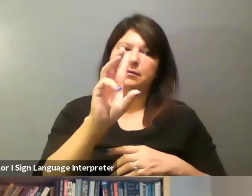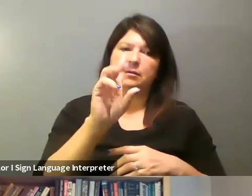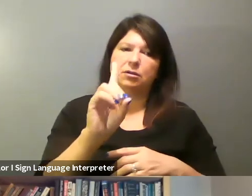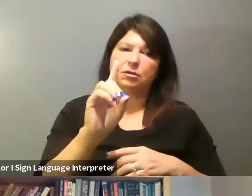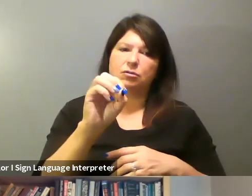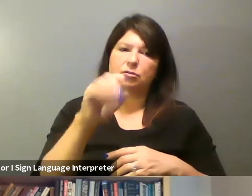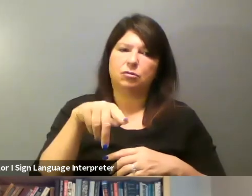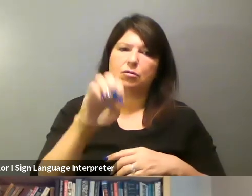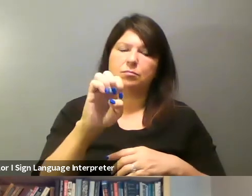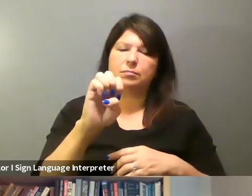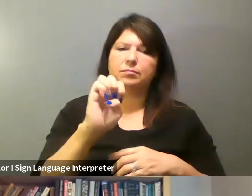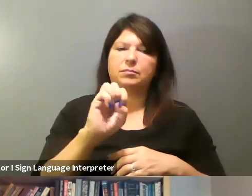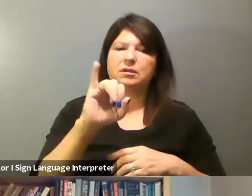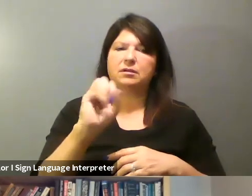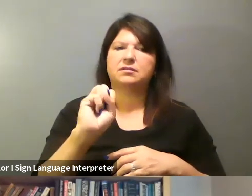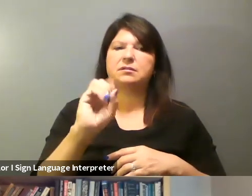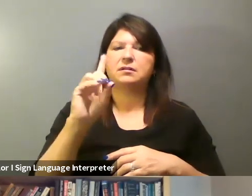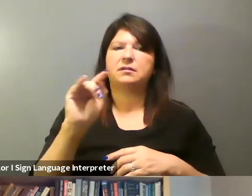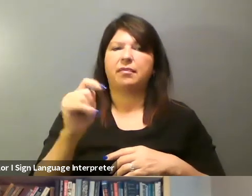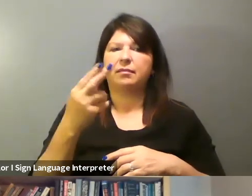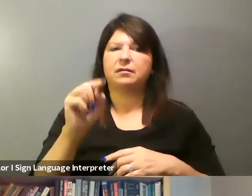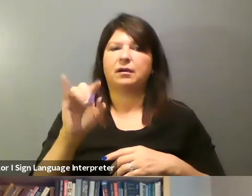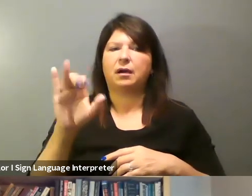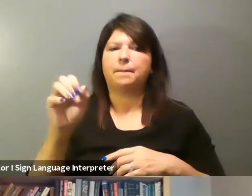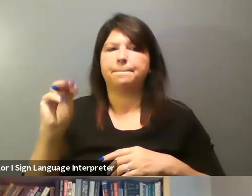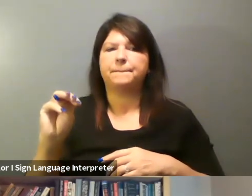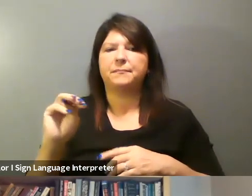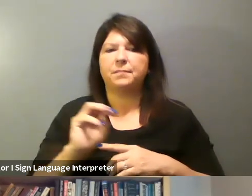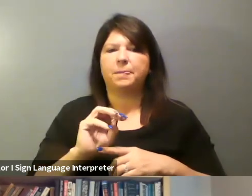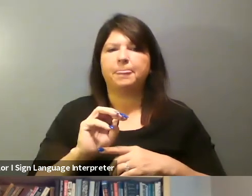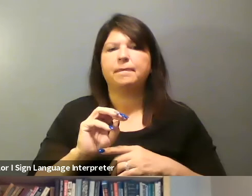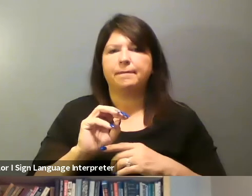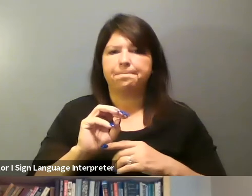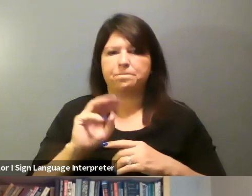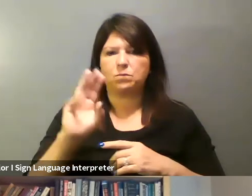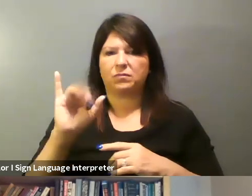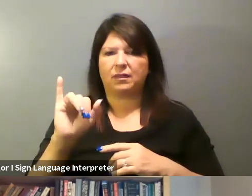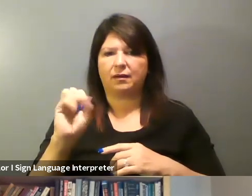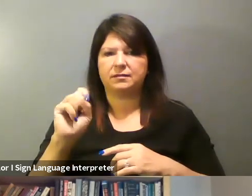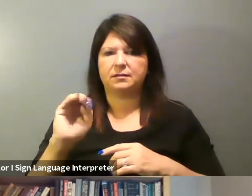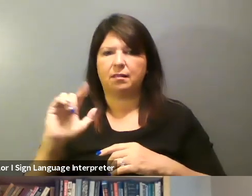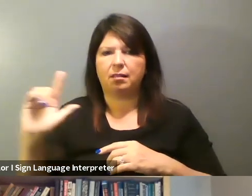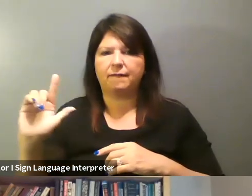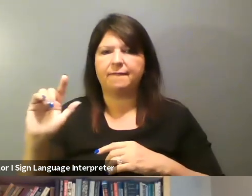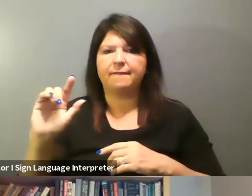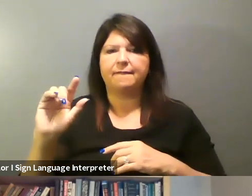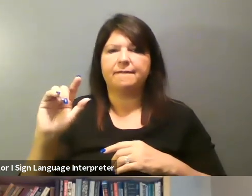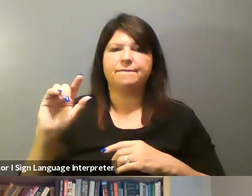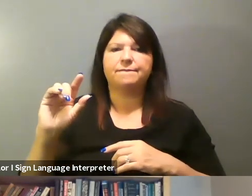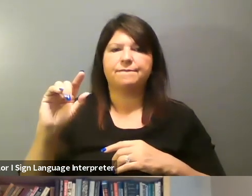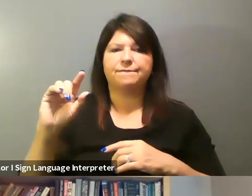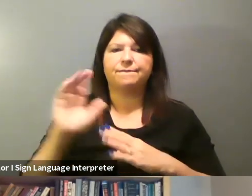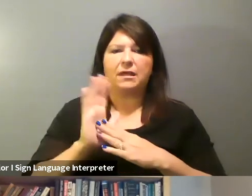company is called I Steal Film, so you can go on those sites and hopefully it'll